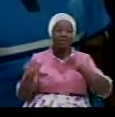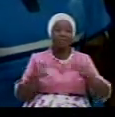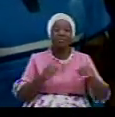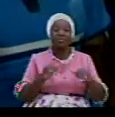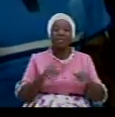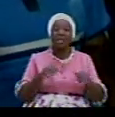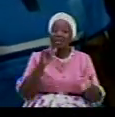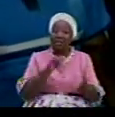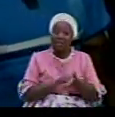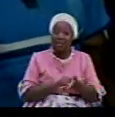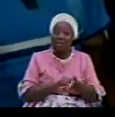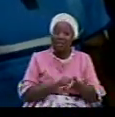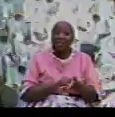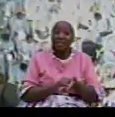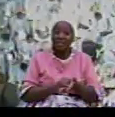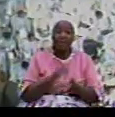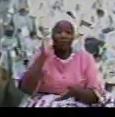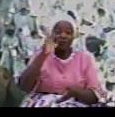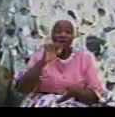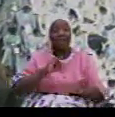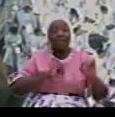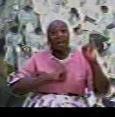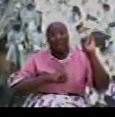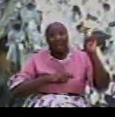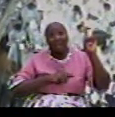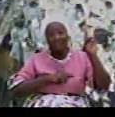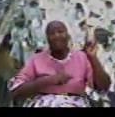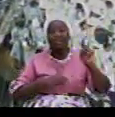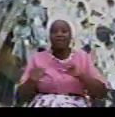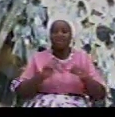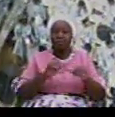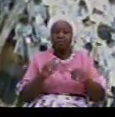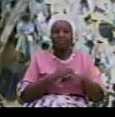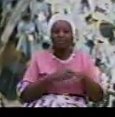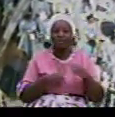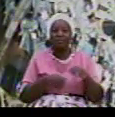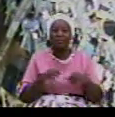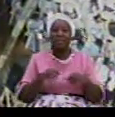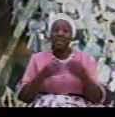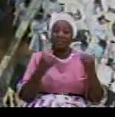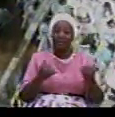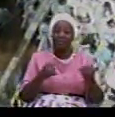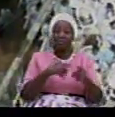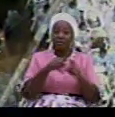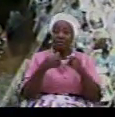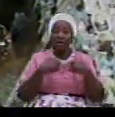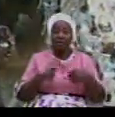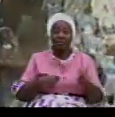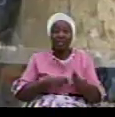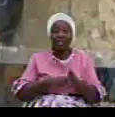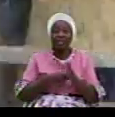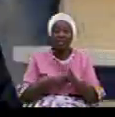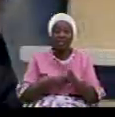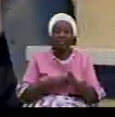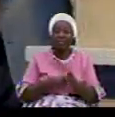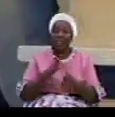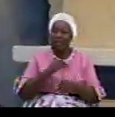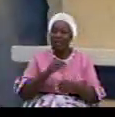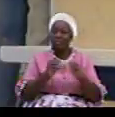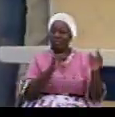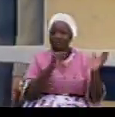That will I do. Now, when you have the key and you put